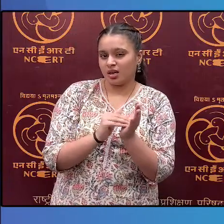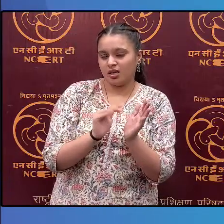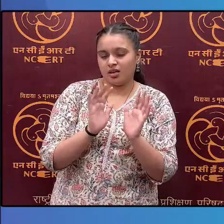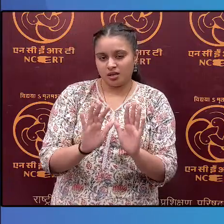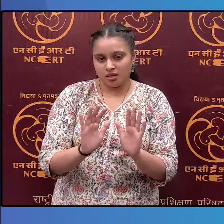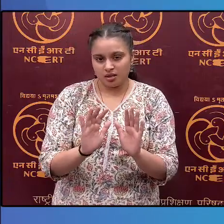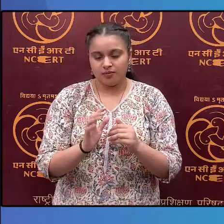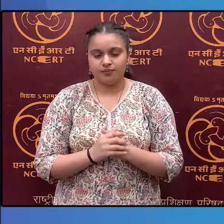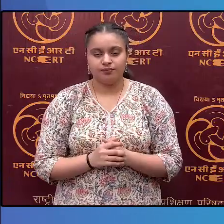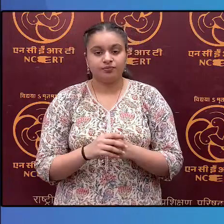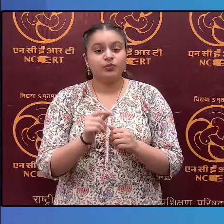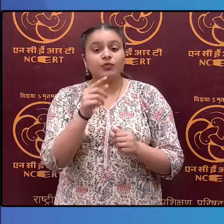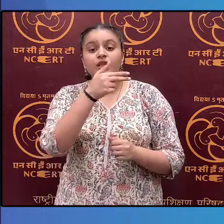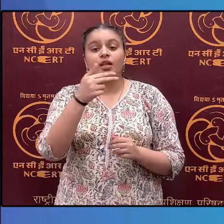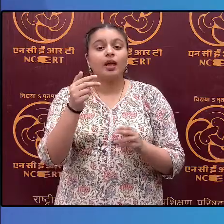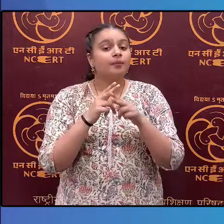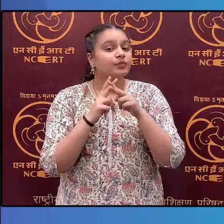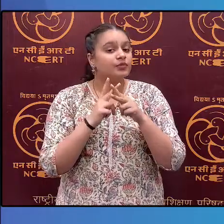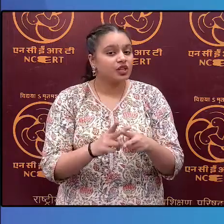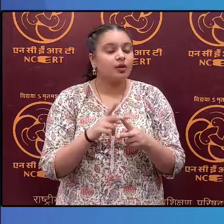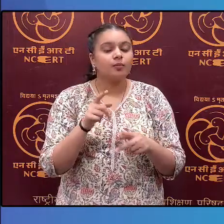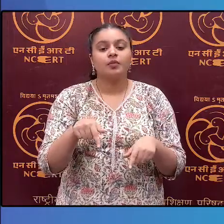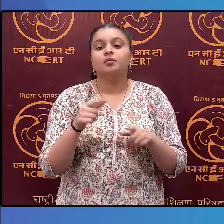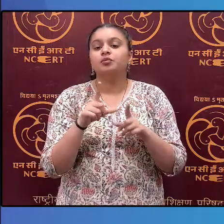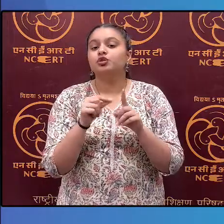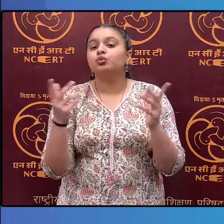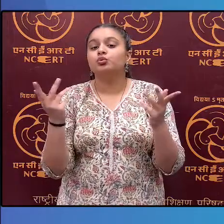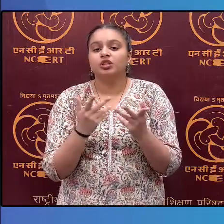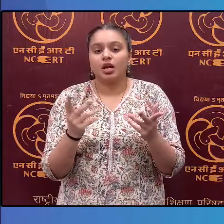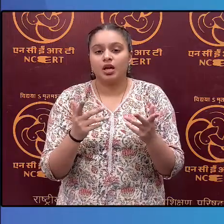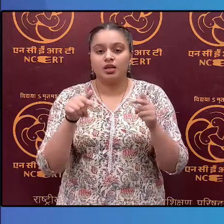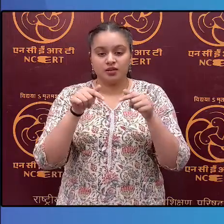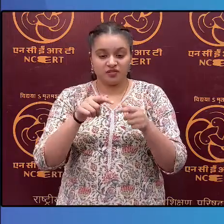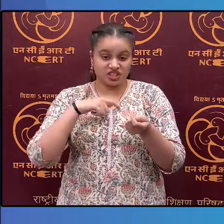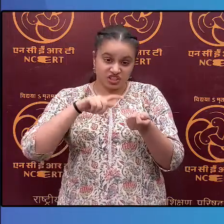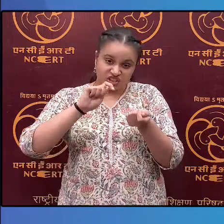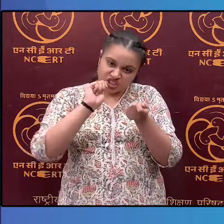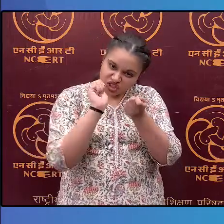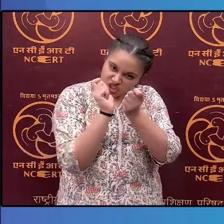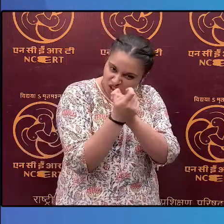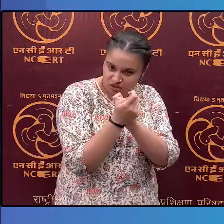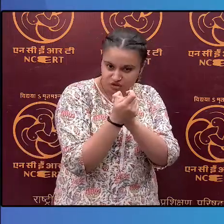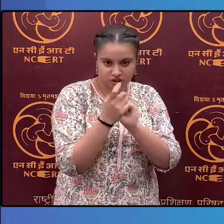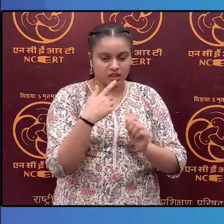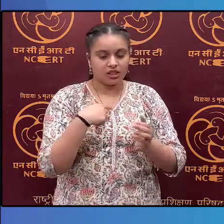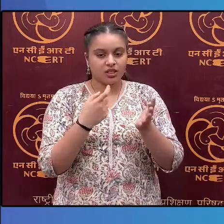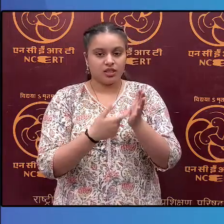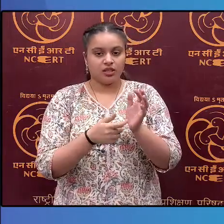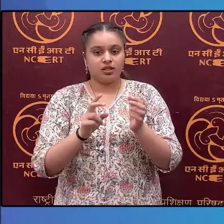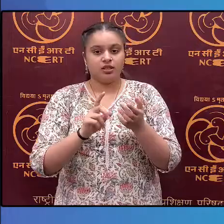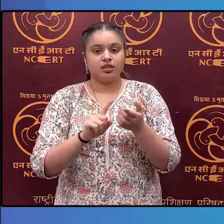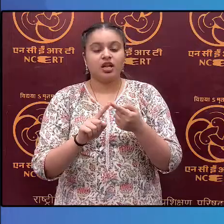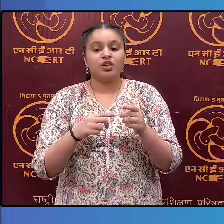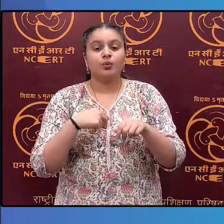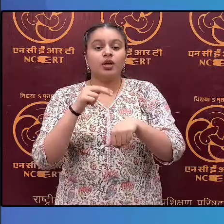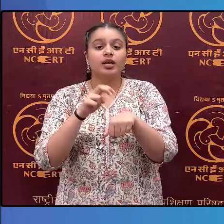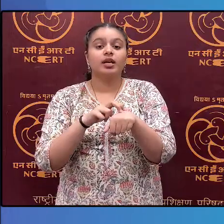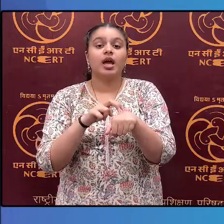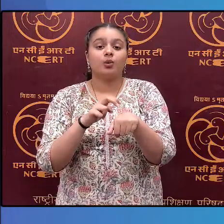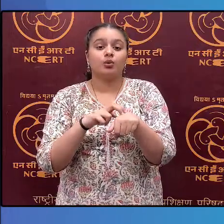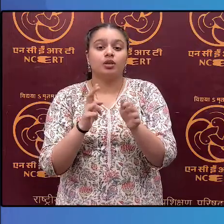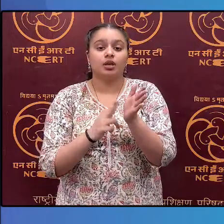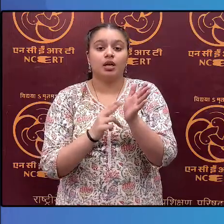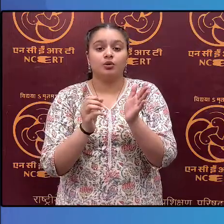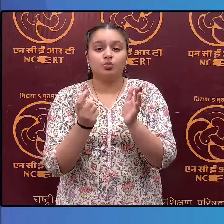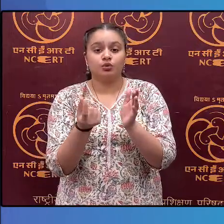is very constant in here. So, what we can do is that we can change this. Renu ma'am name is a noun. It's a naming